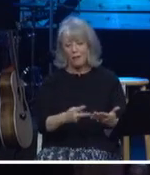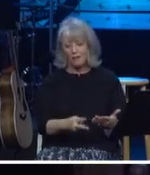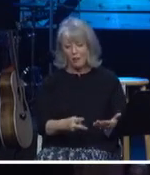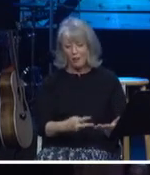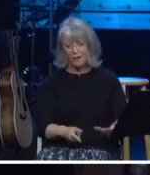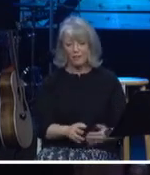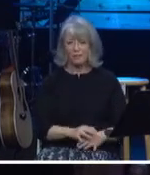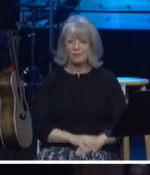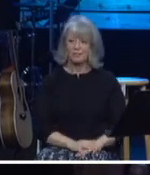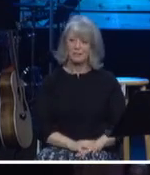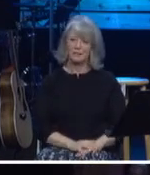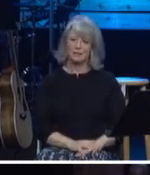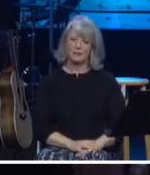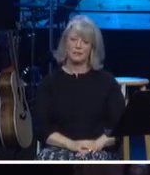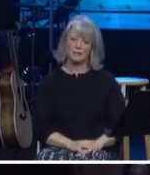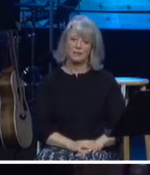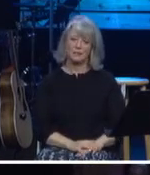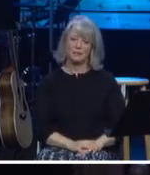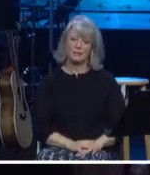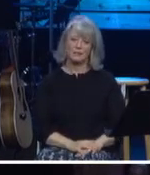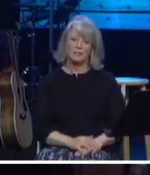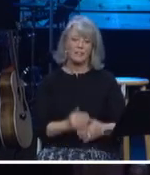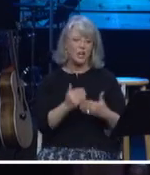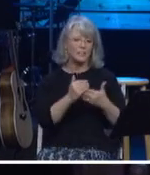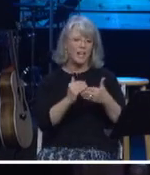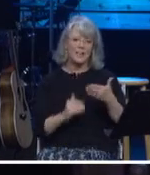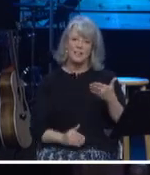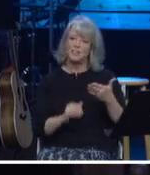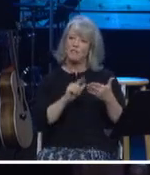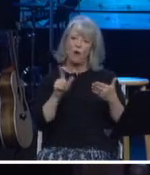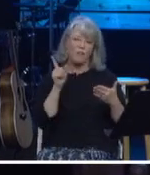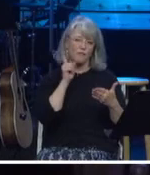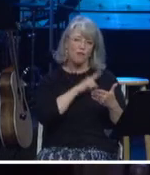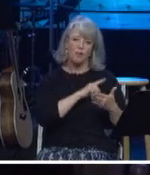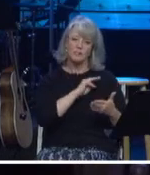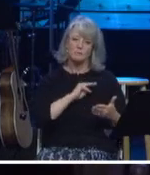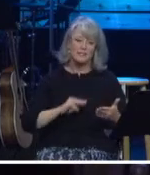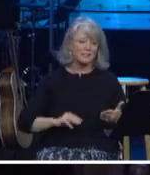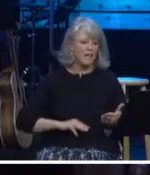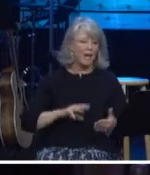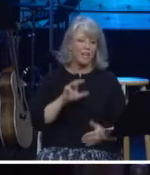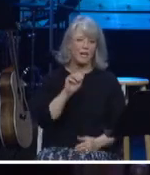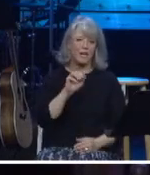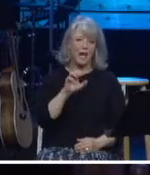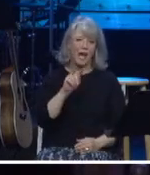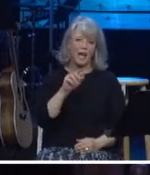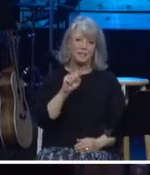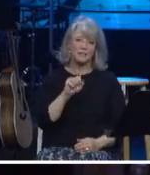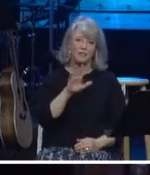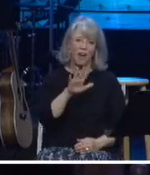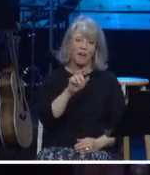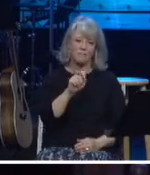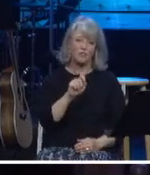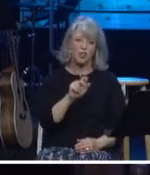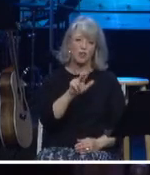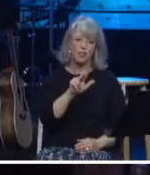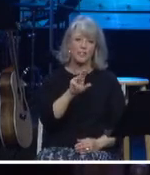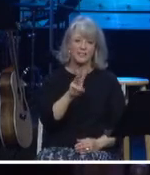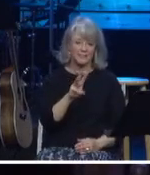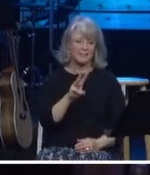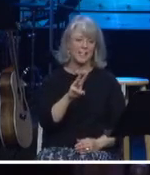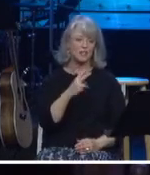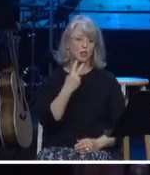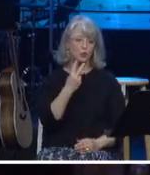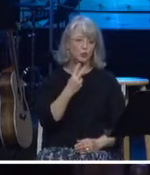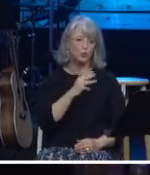On and on it goes. You have the lists of all of these false messiahs. Acts 5:36 gives two of